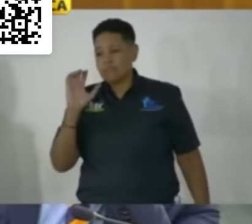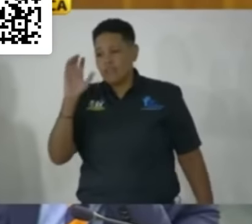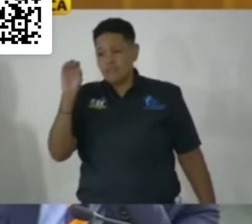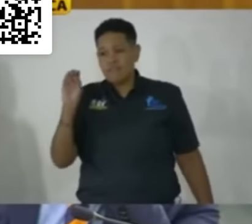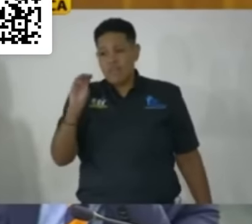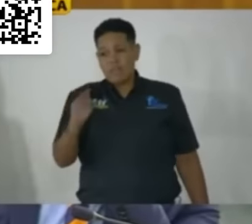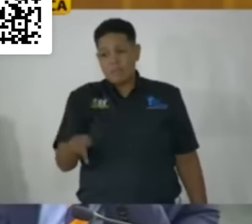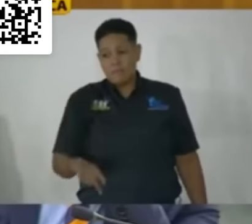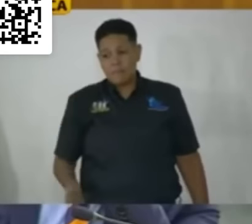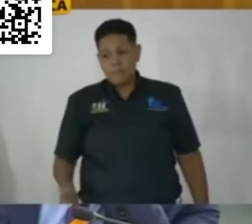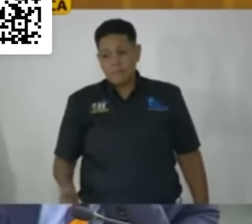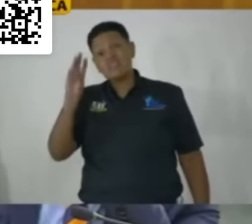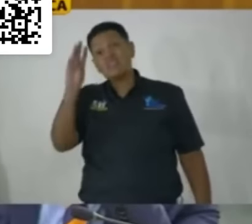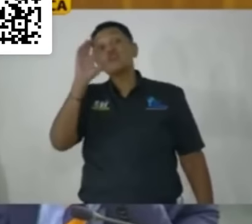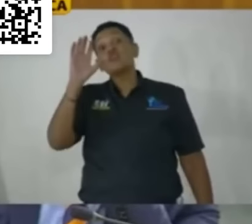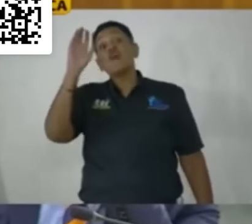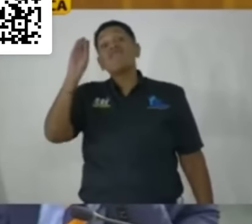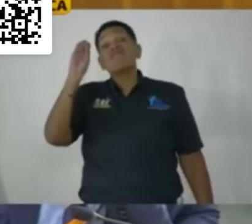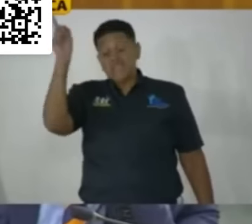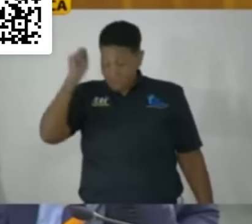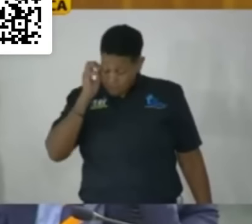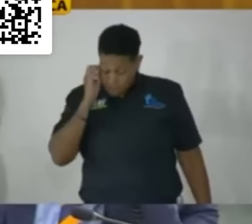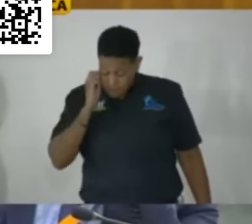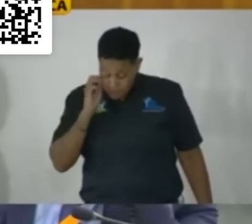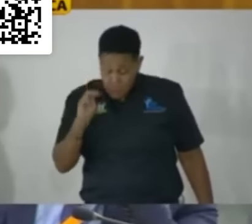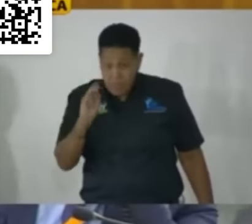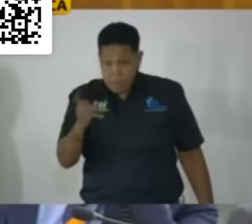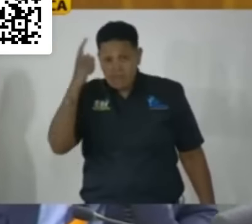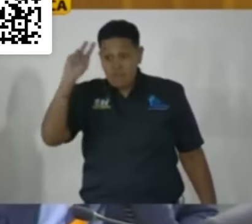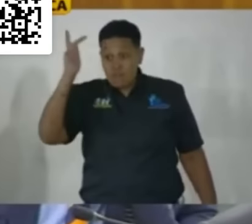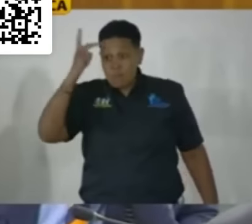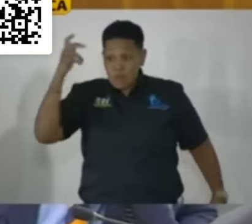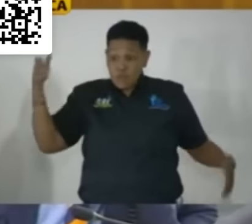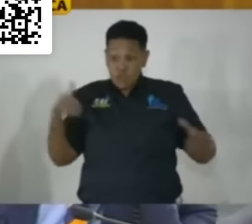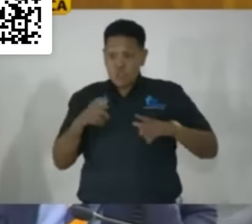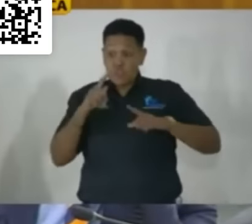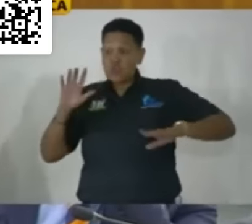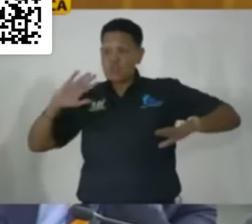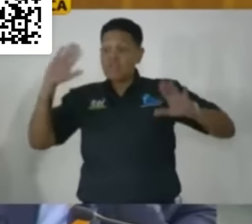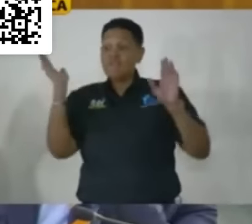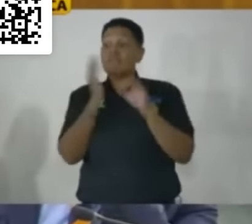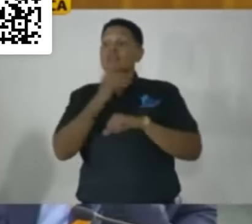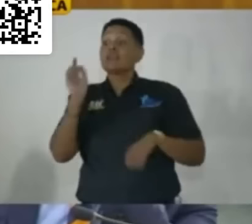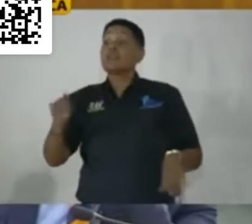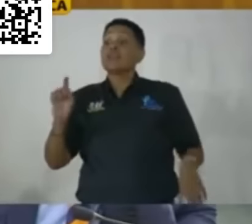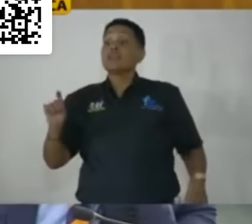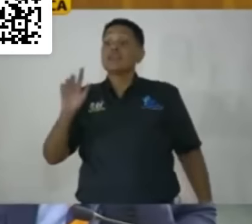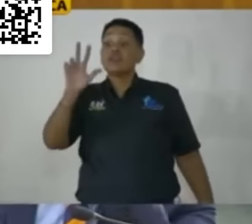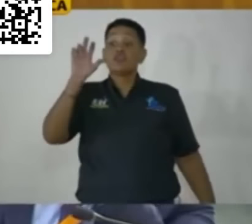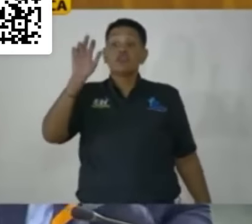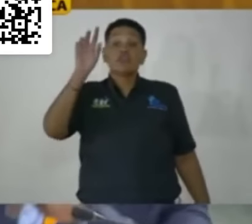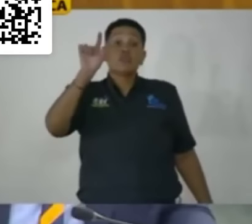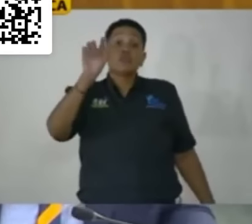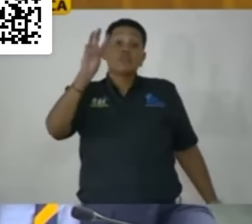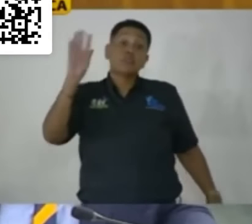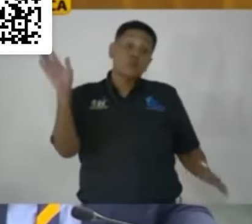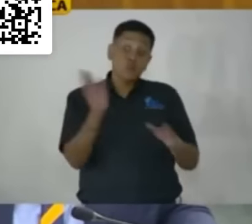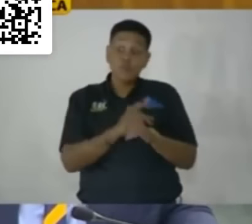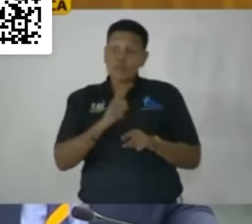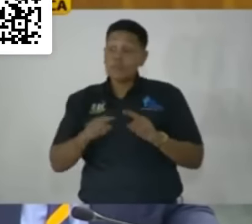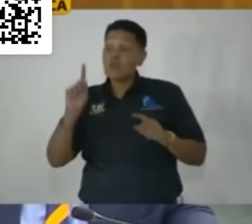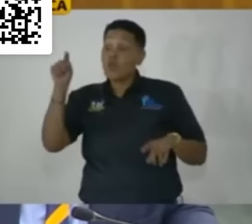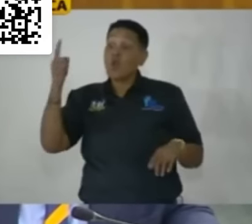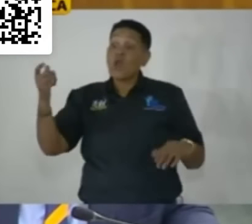MPs, members of parliament. For a political party to be victorious, they need 326. But they only